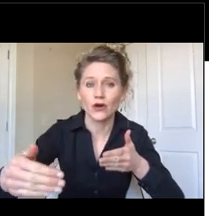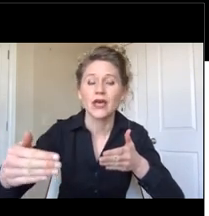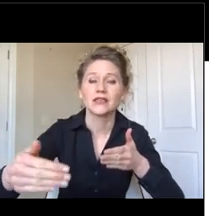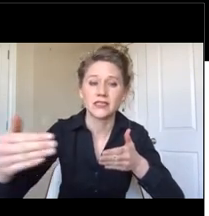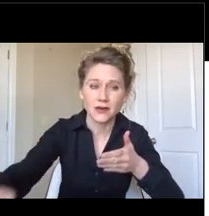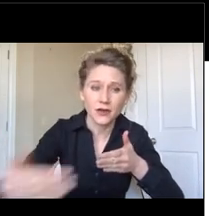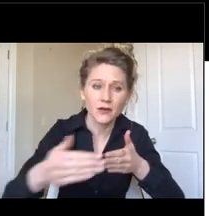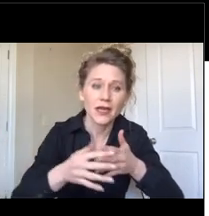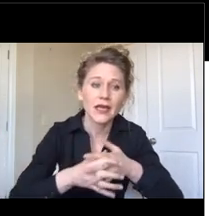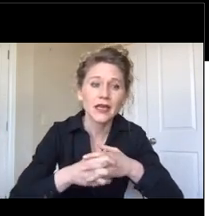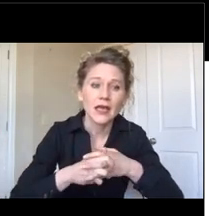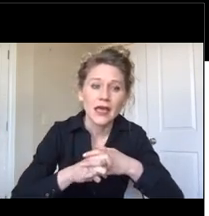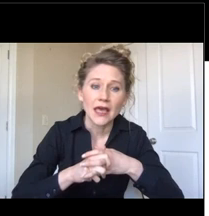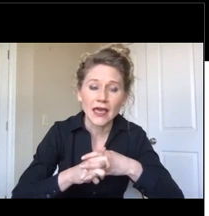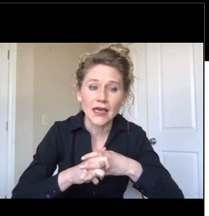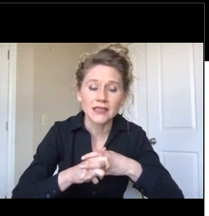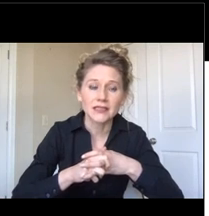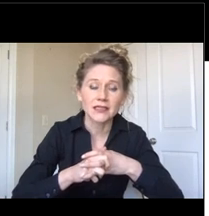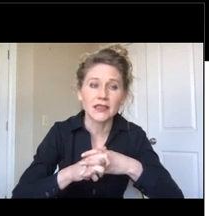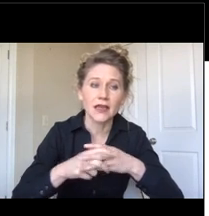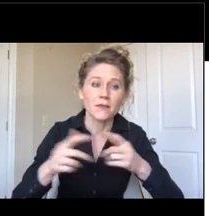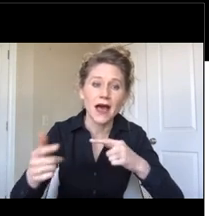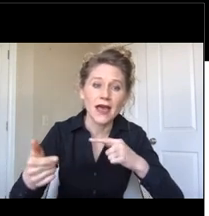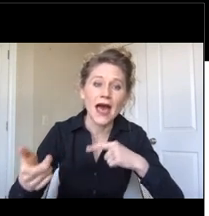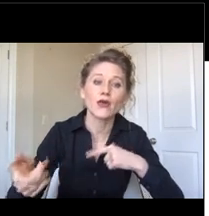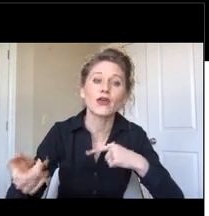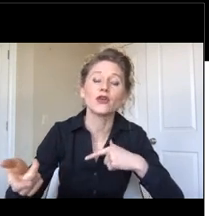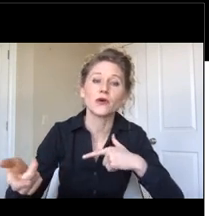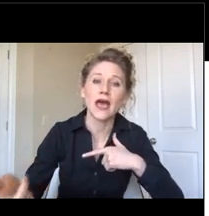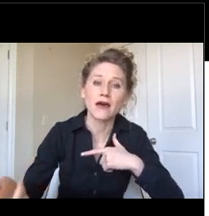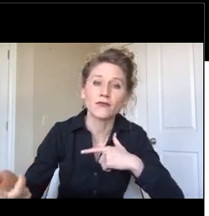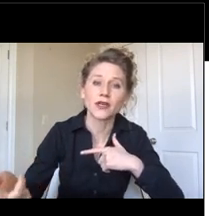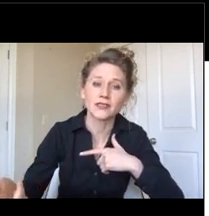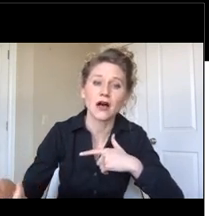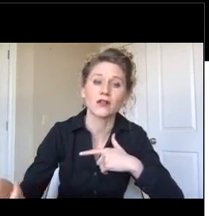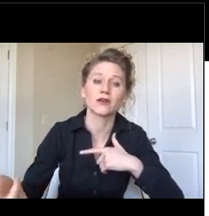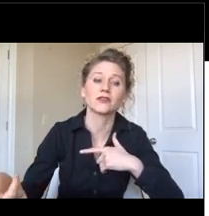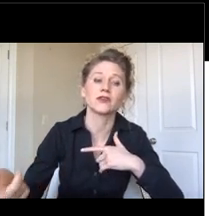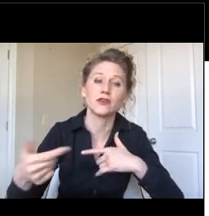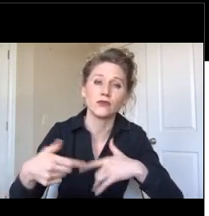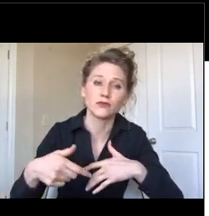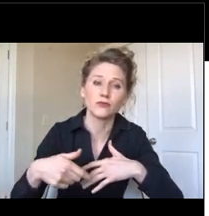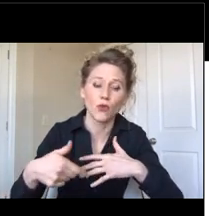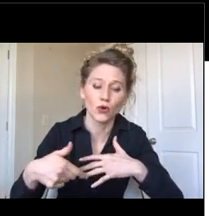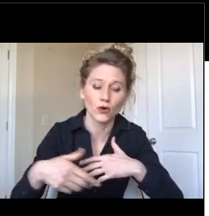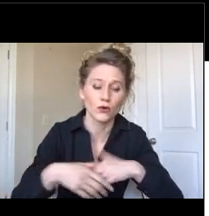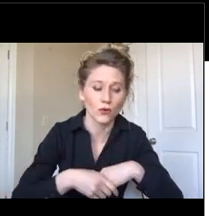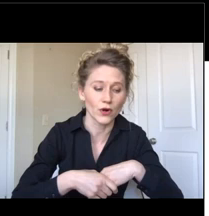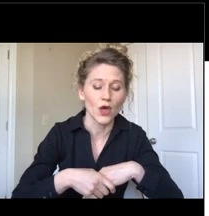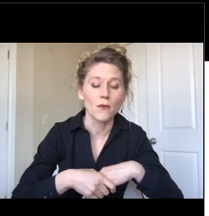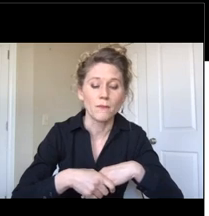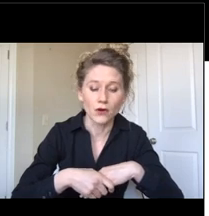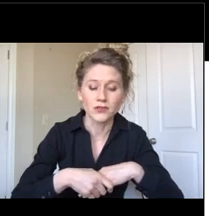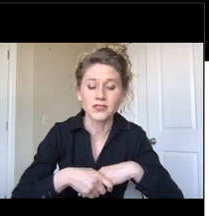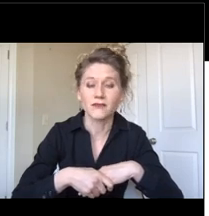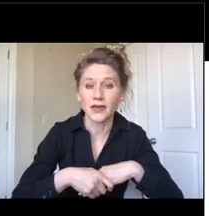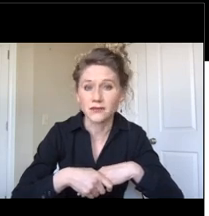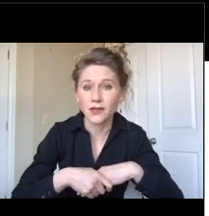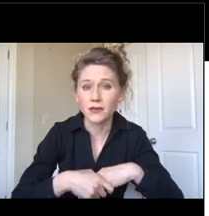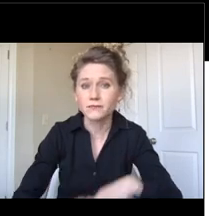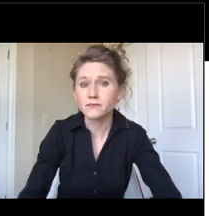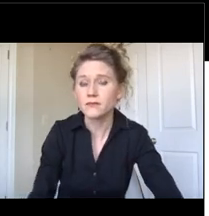further deteriorated? And thereby, how do you put every dollar to use more or